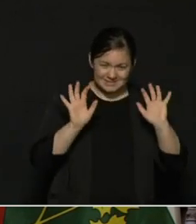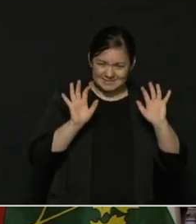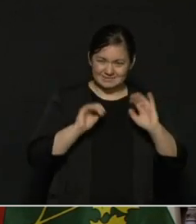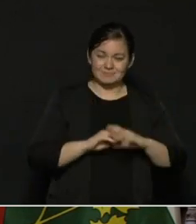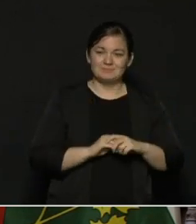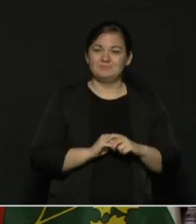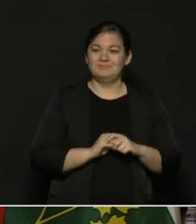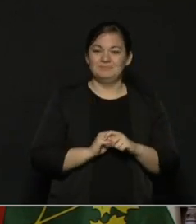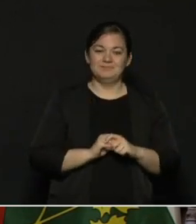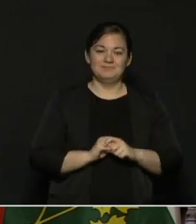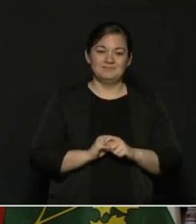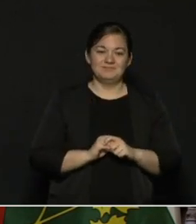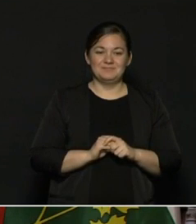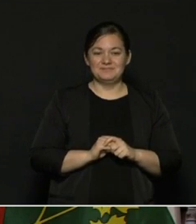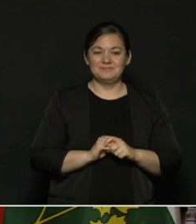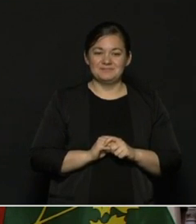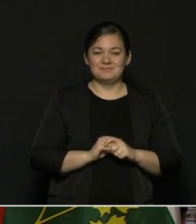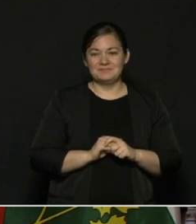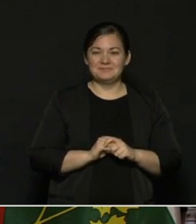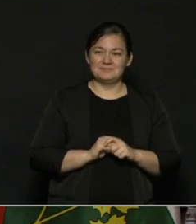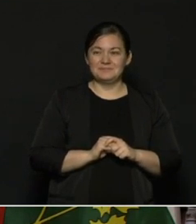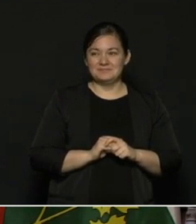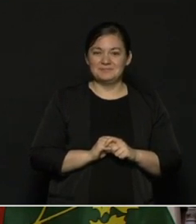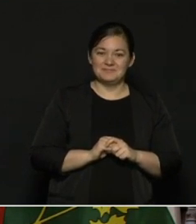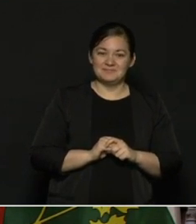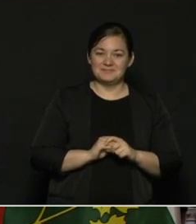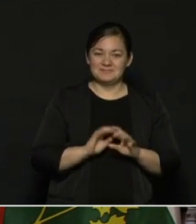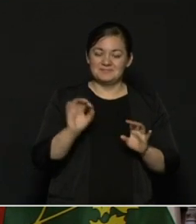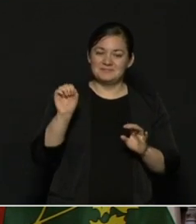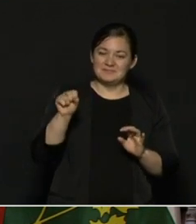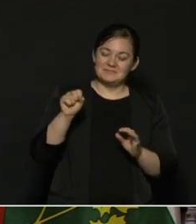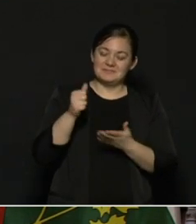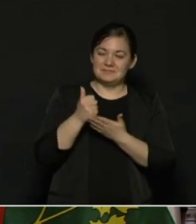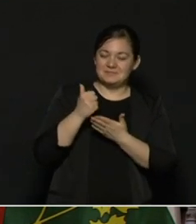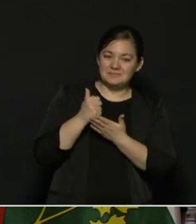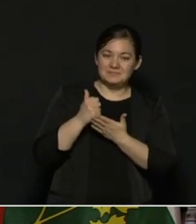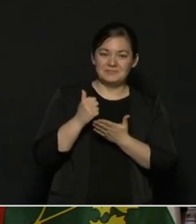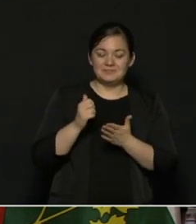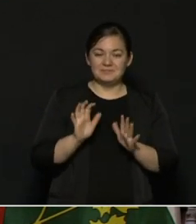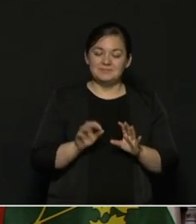I think that actually helps a little bit. I'm going